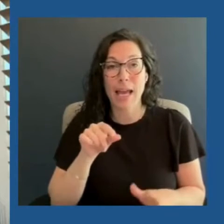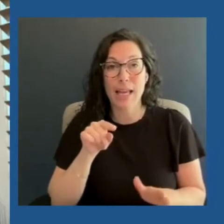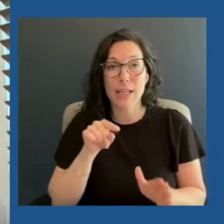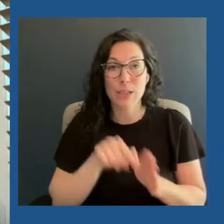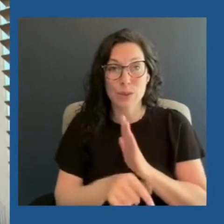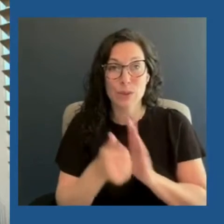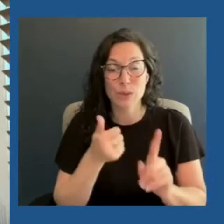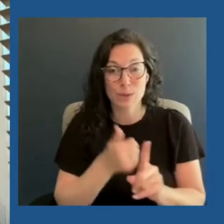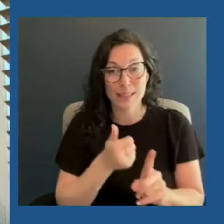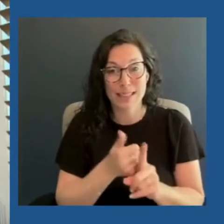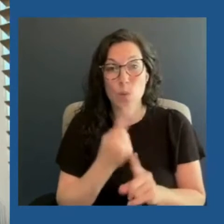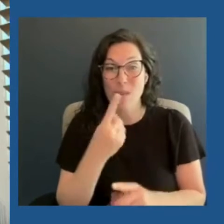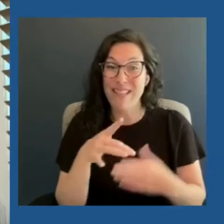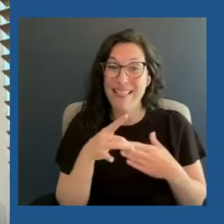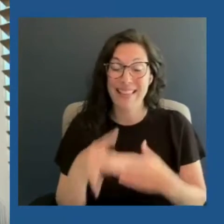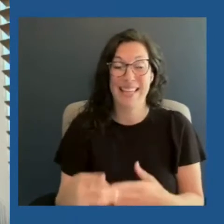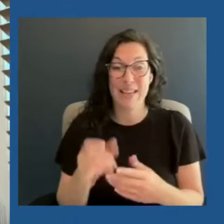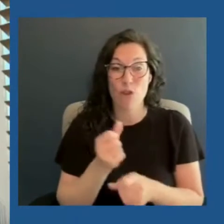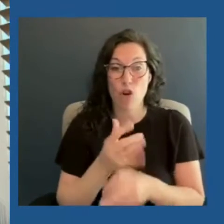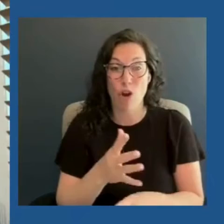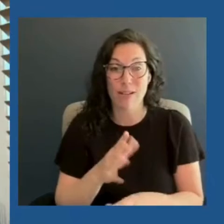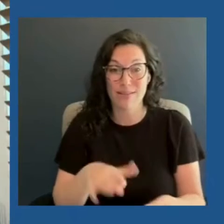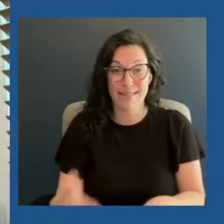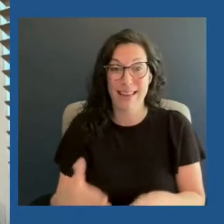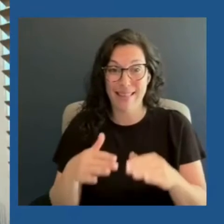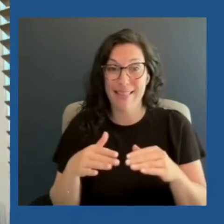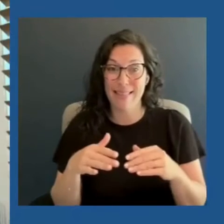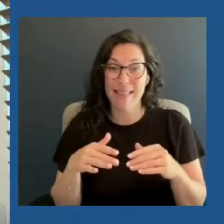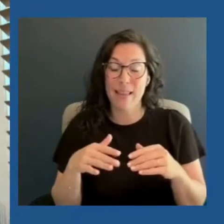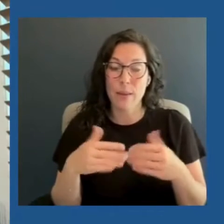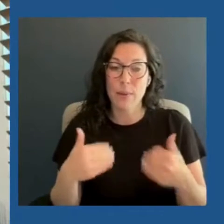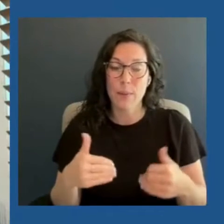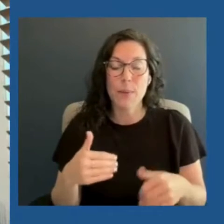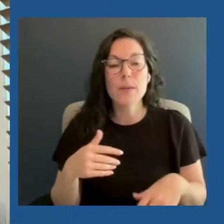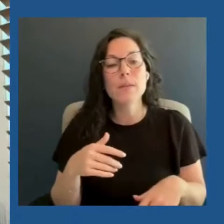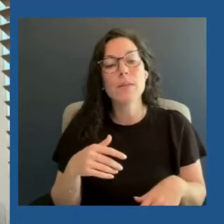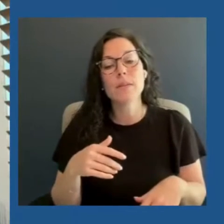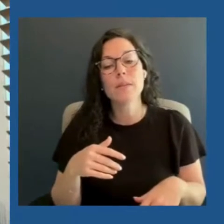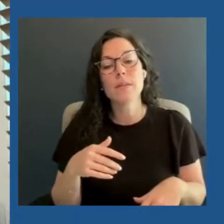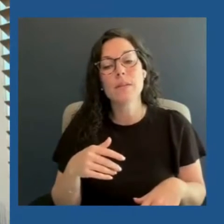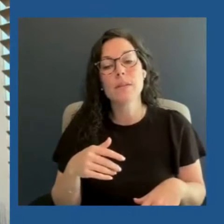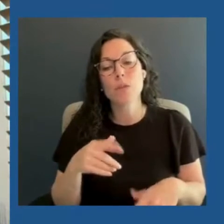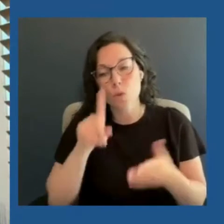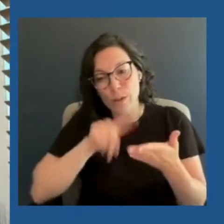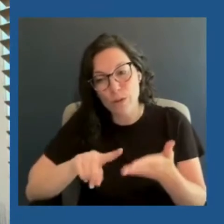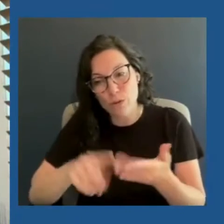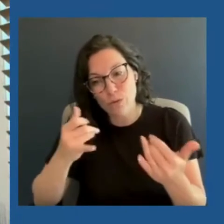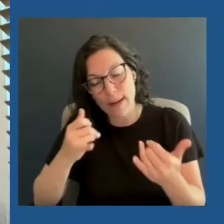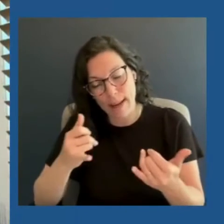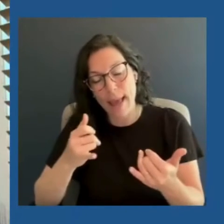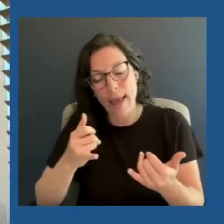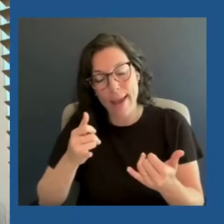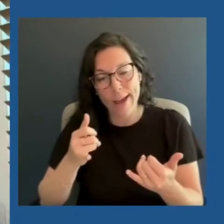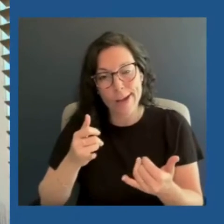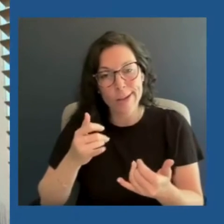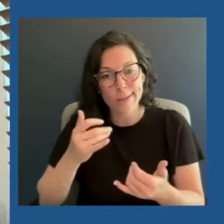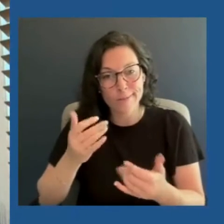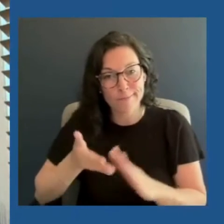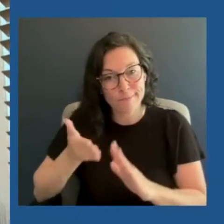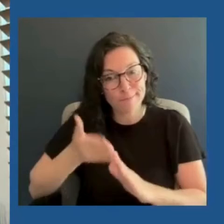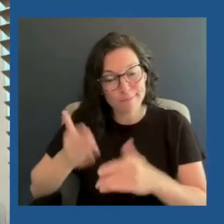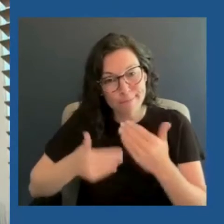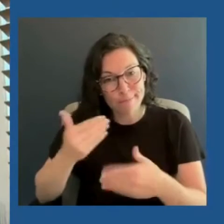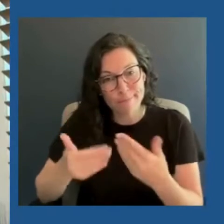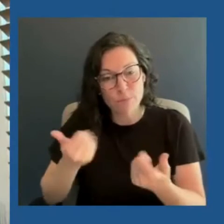preventable causes of death in that age group. And so research is underway to try to develop brain stimulation therapies